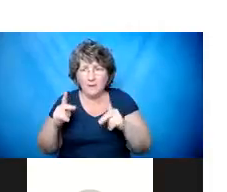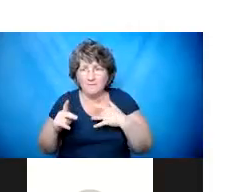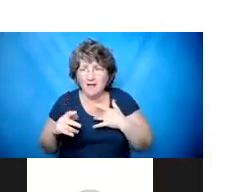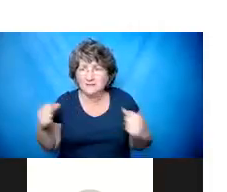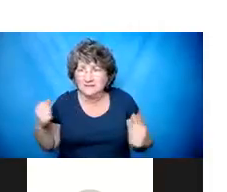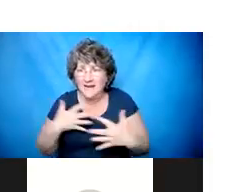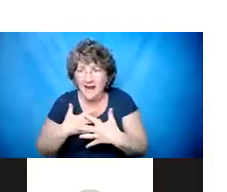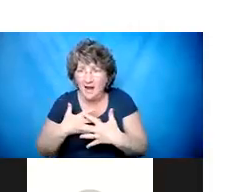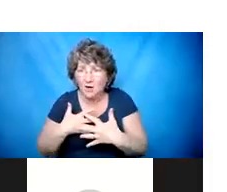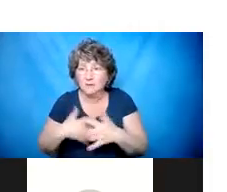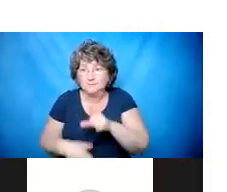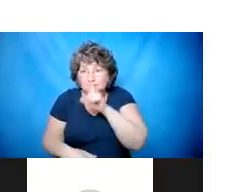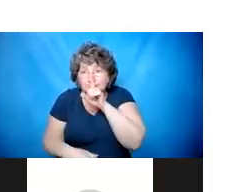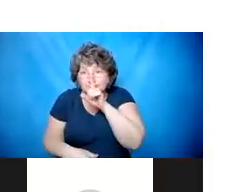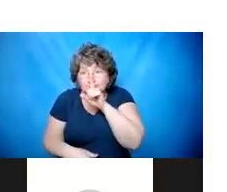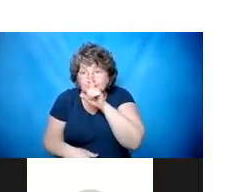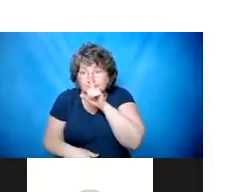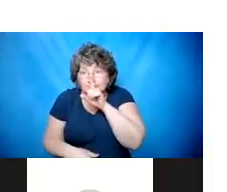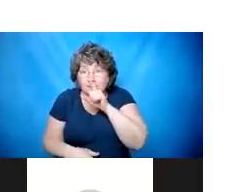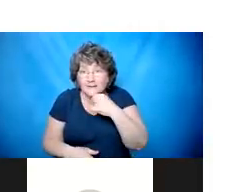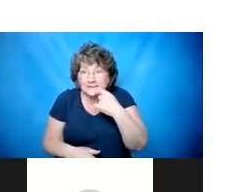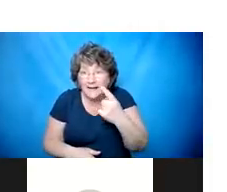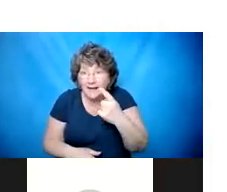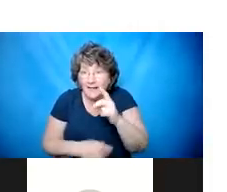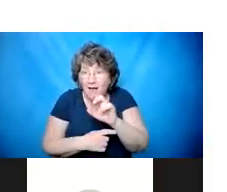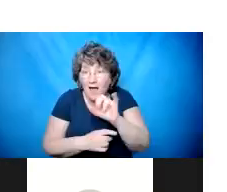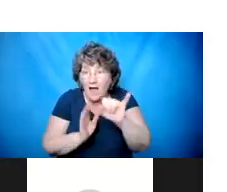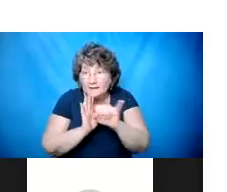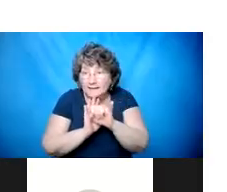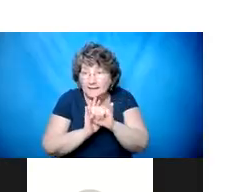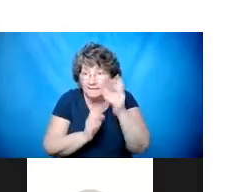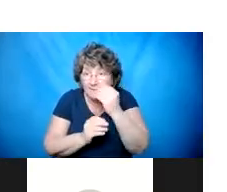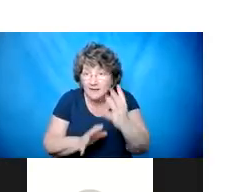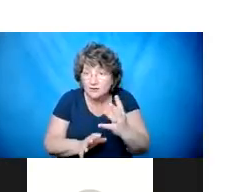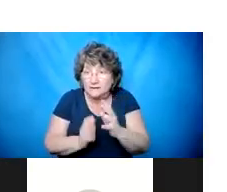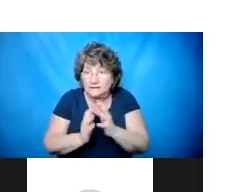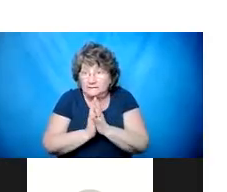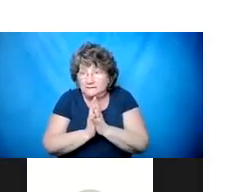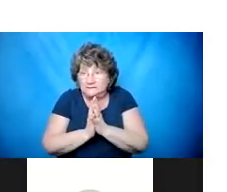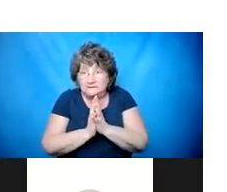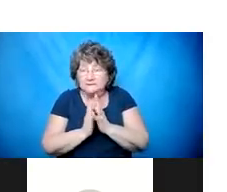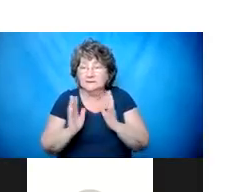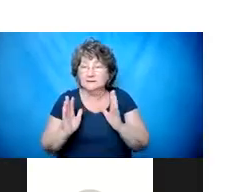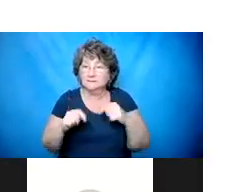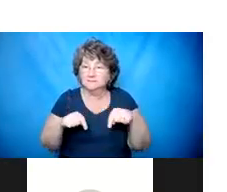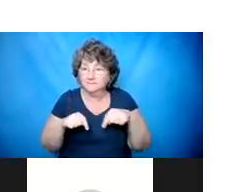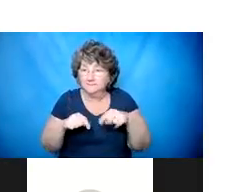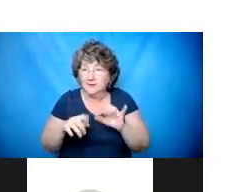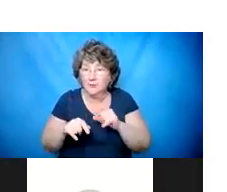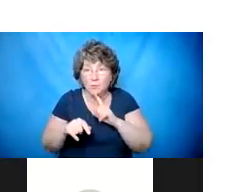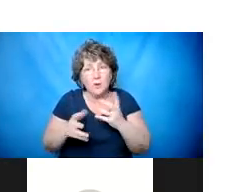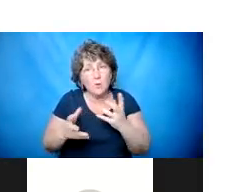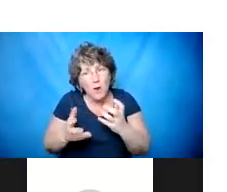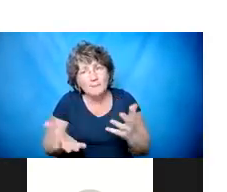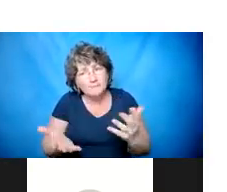give out accurate information. And while we were trying to serve this population, that this is a real need of, that they are